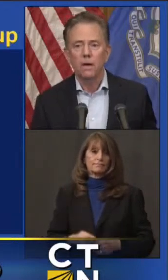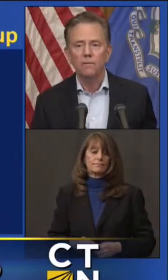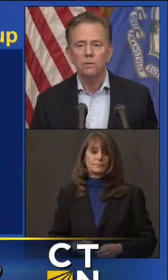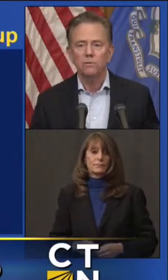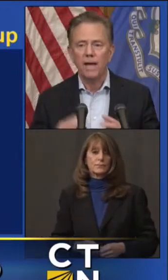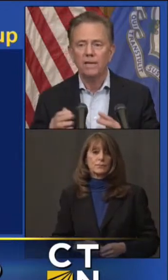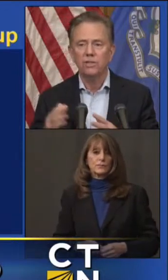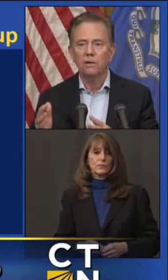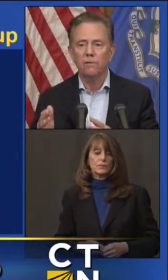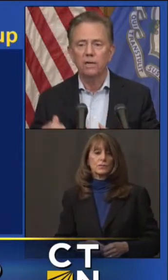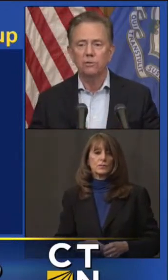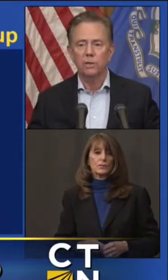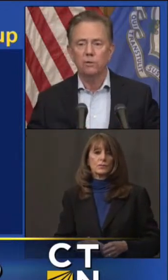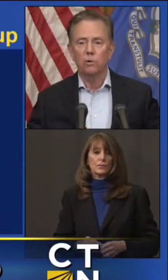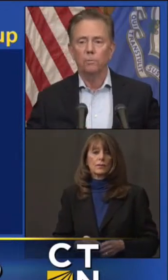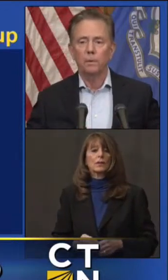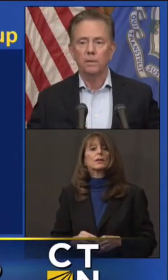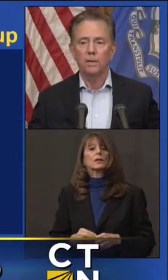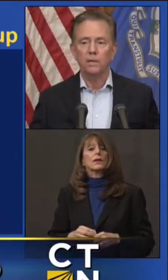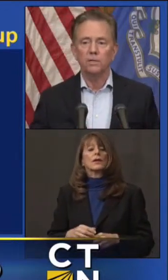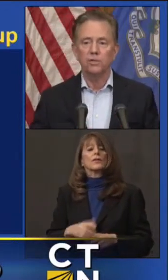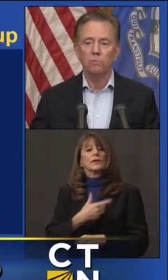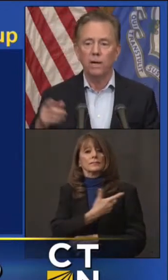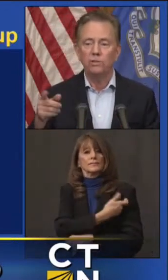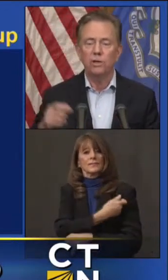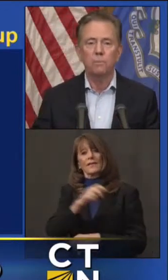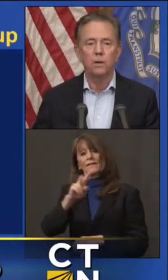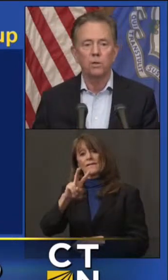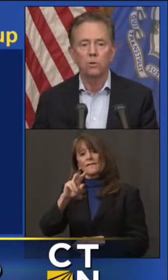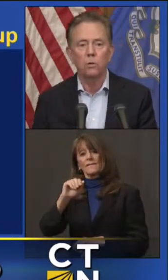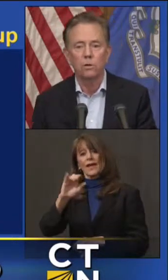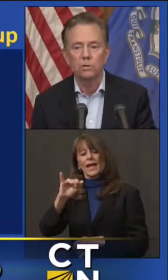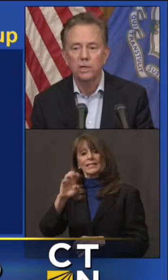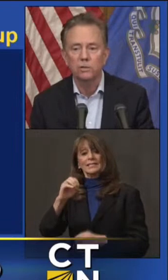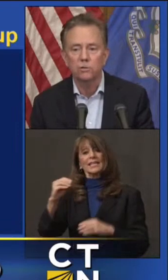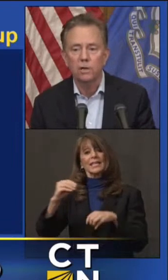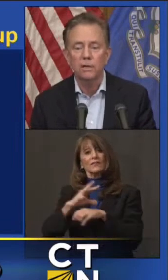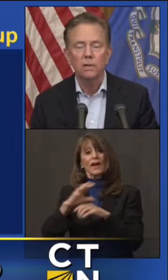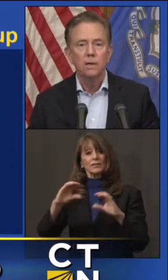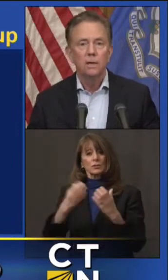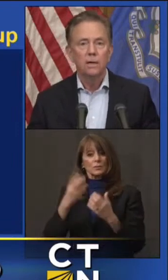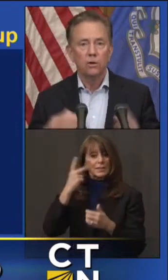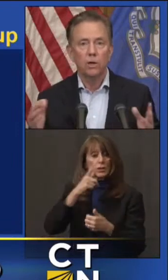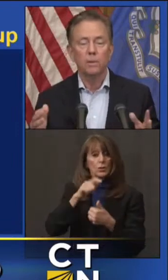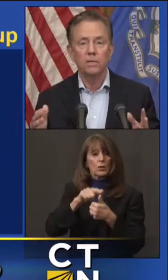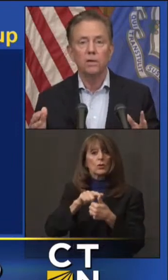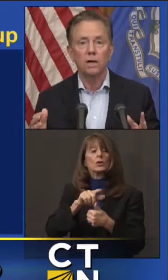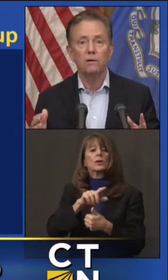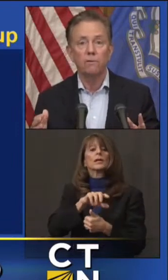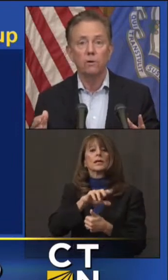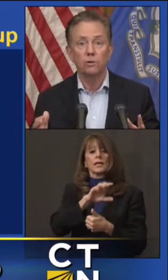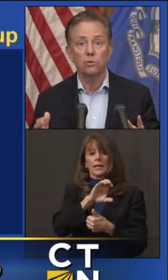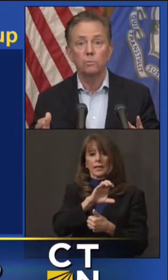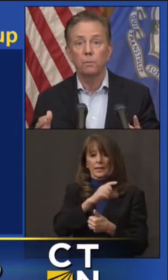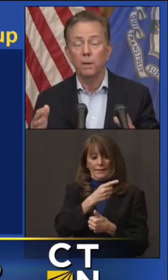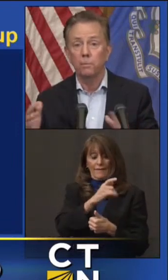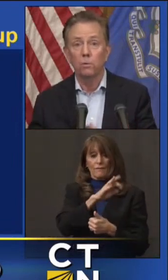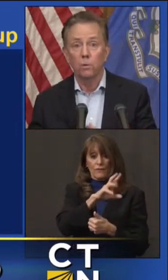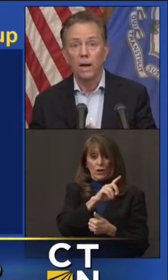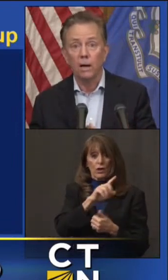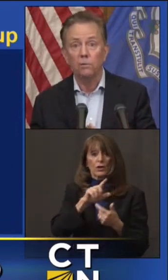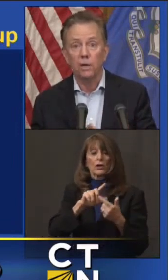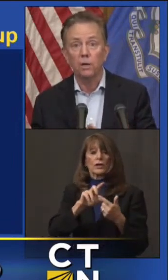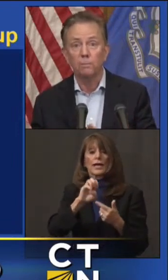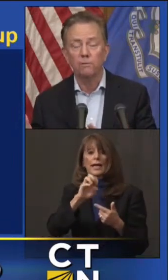The governor's vaccine advisory group, you can see Reg up there in the corner, Deirdre, an incredibly diverse group of people